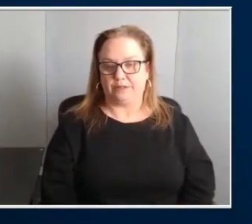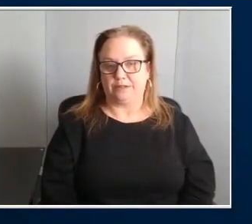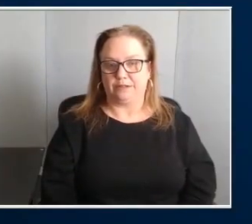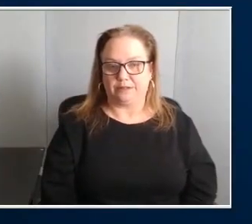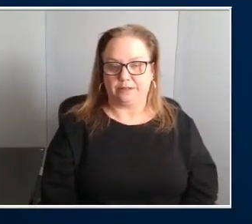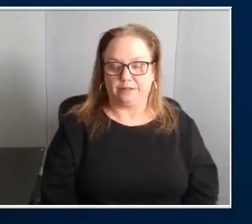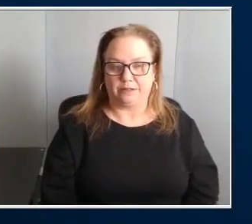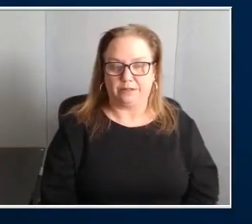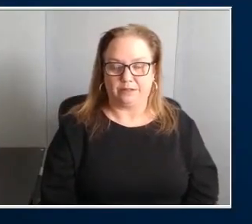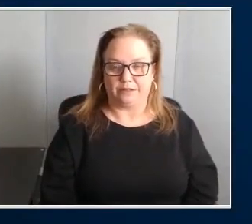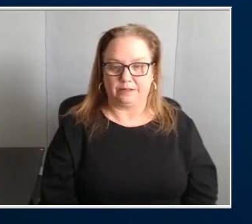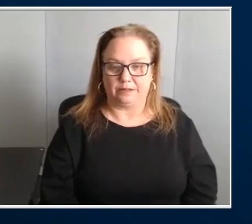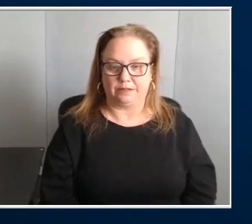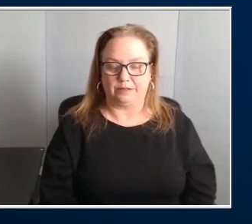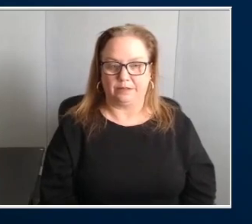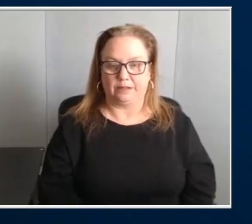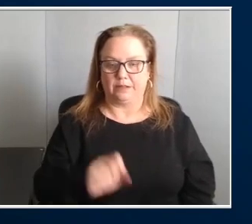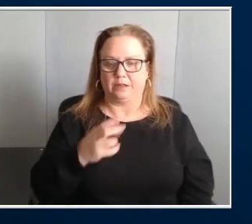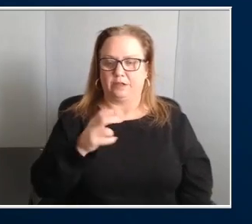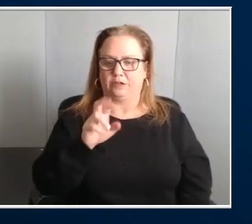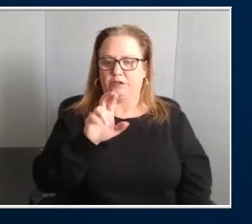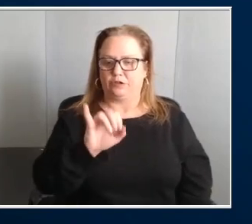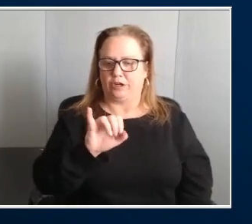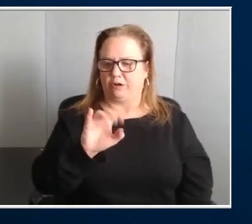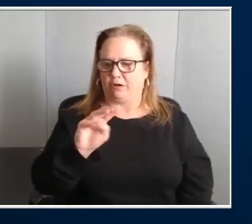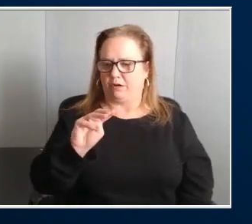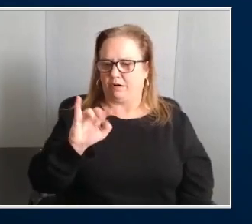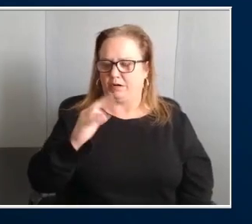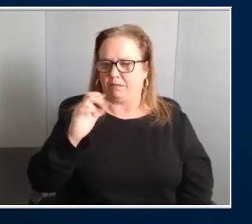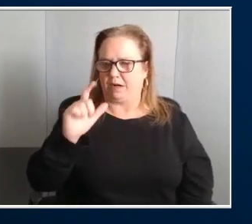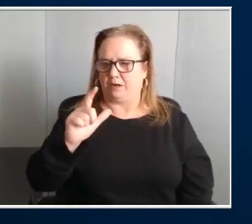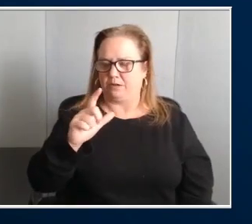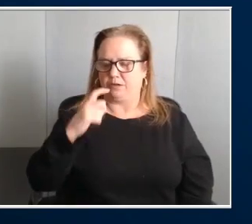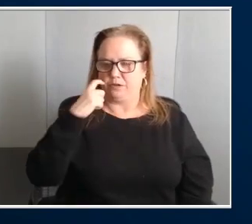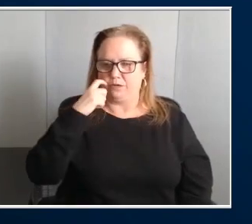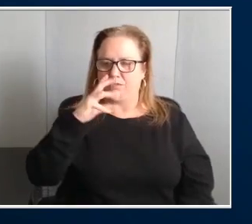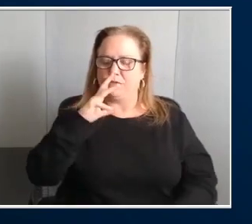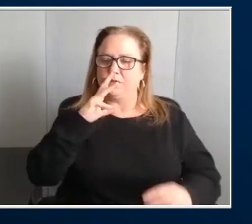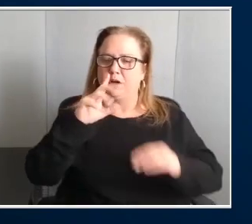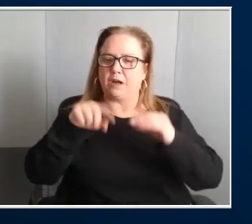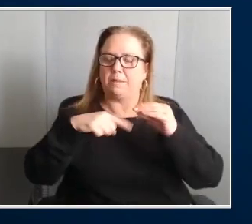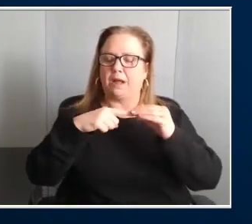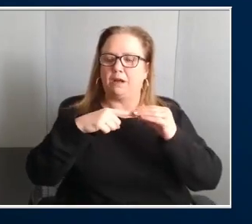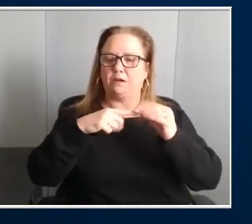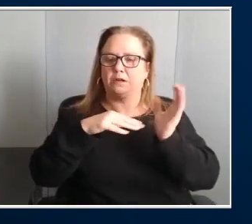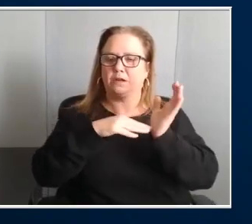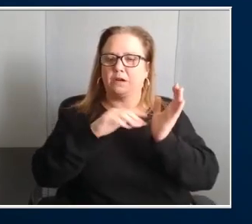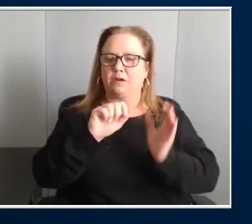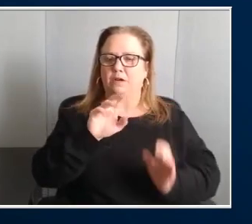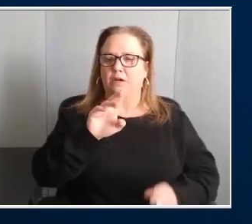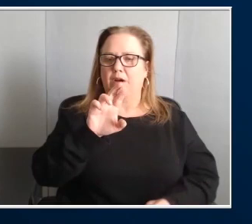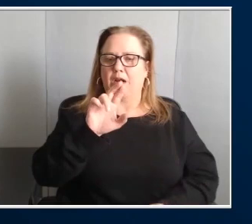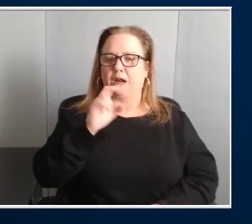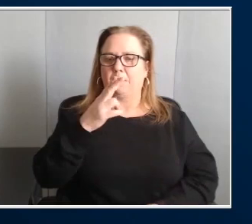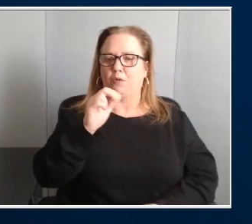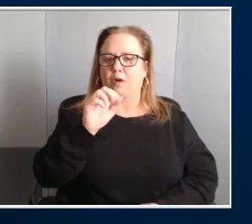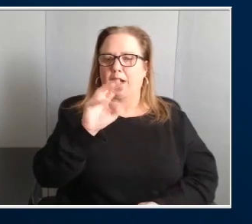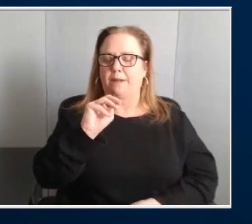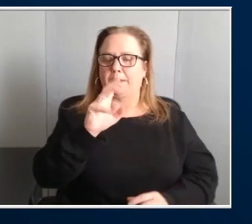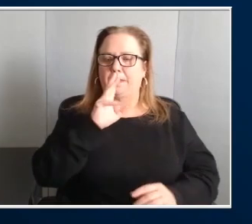Do you guys, Sherry or Michael, do one of you remember about talking with Dr. Abraham about being about the treatment trial and the